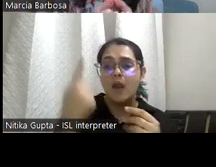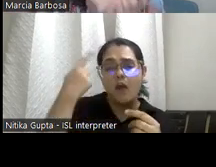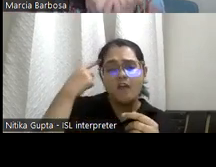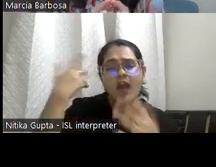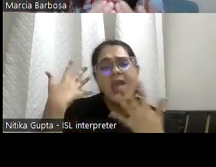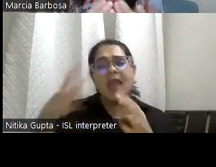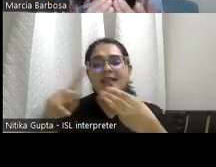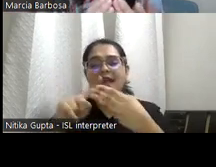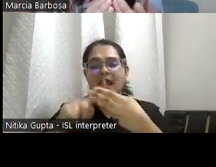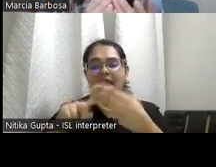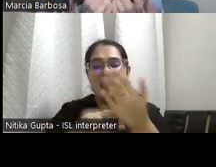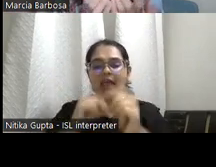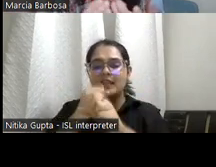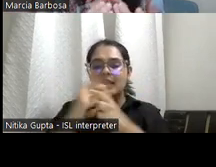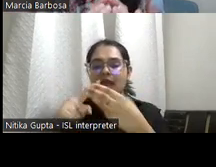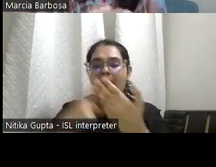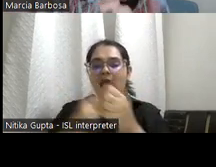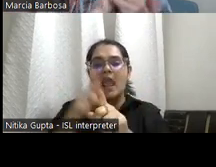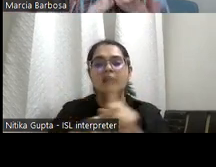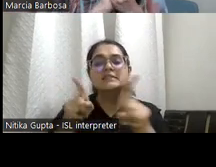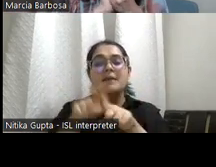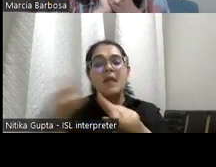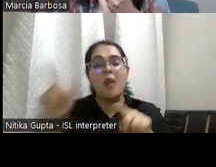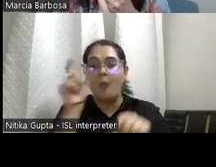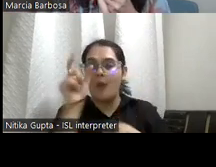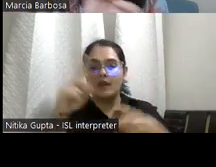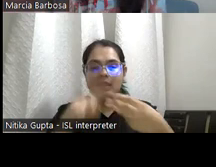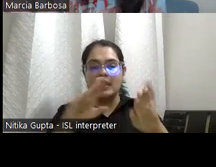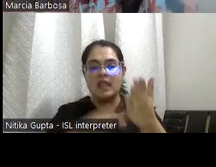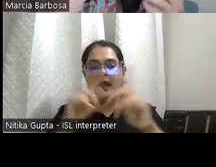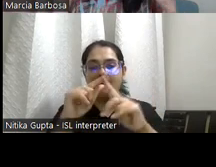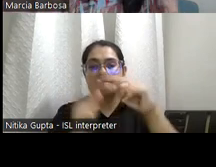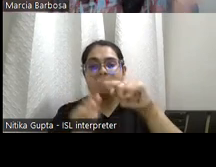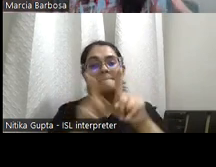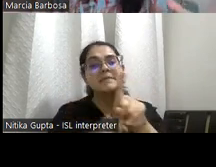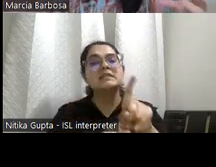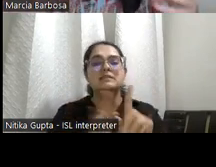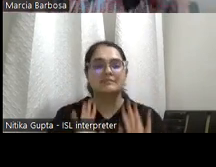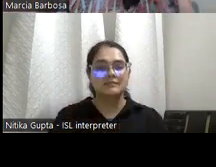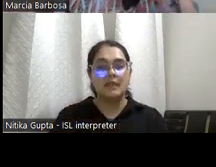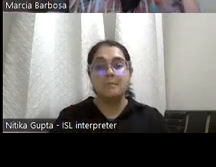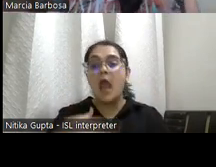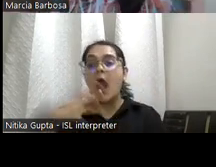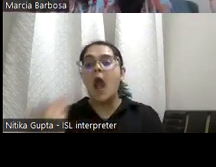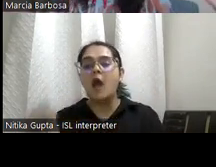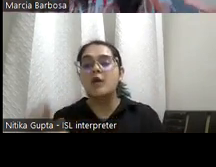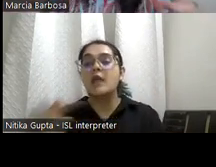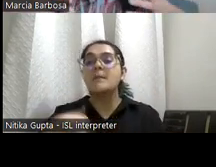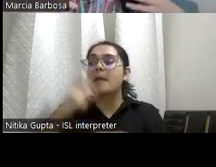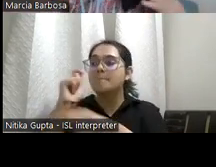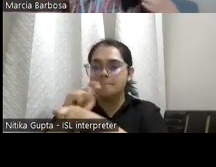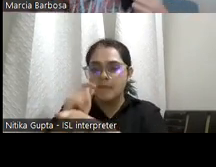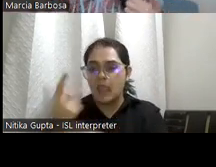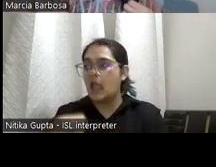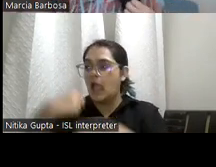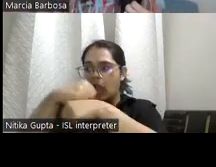energy, this empathy. And for that, we have to use all tools, teaching, creating